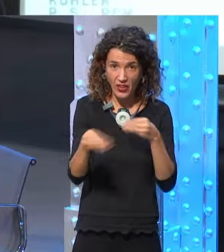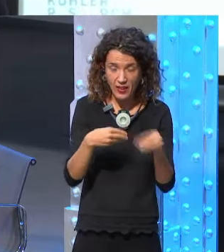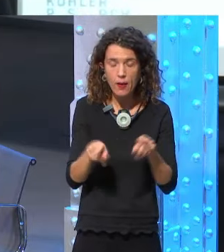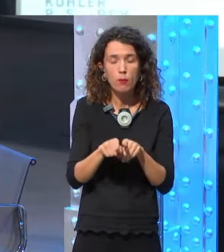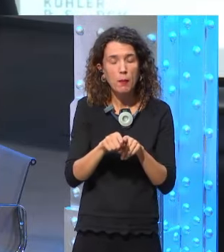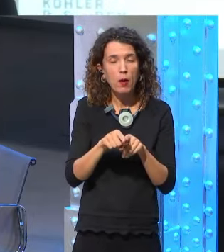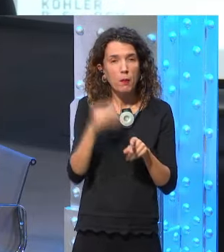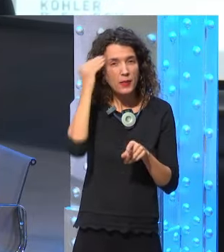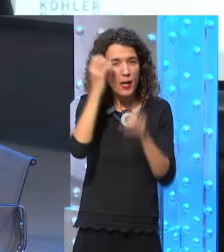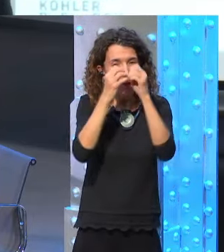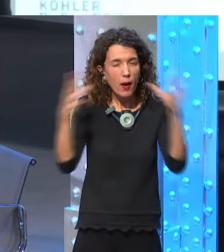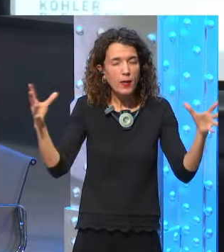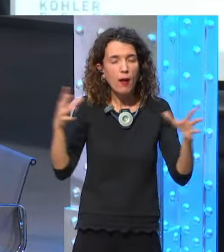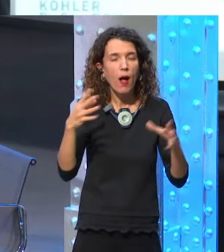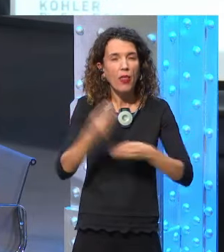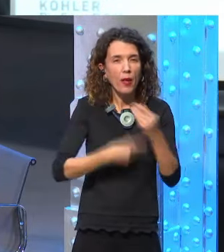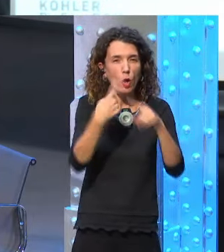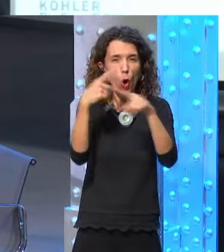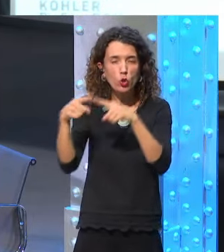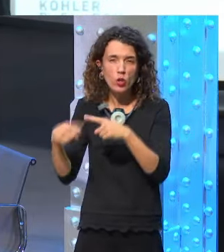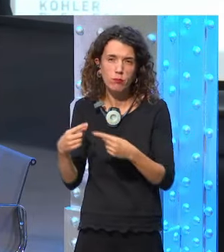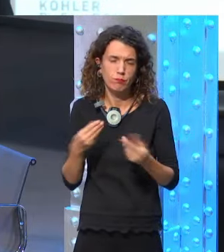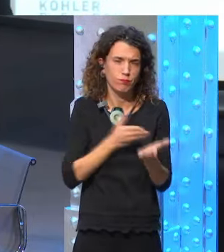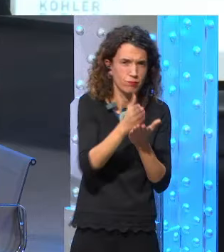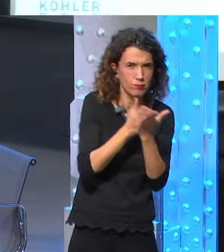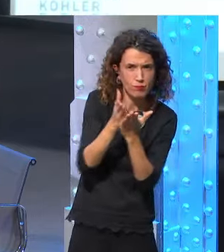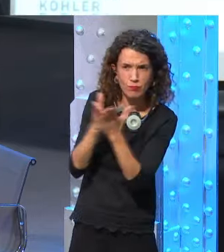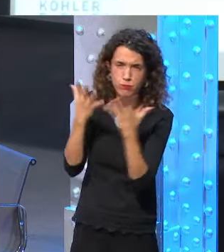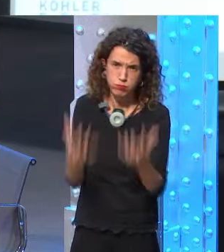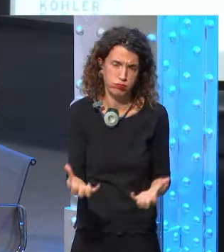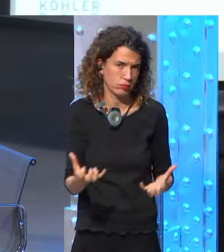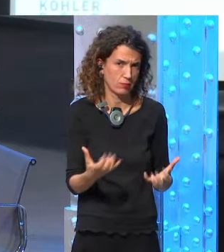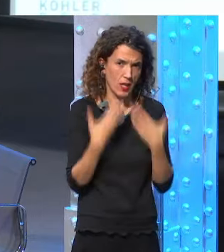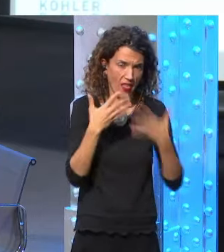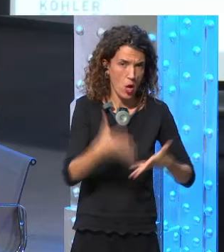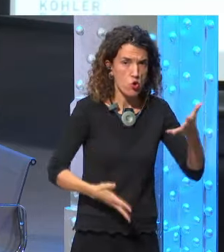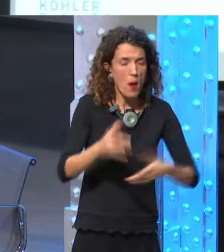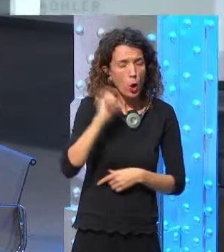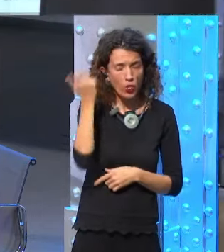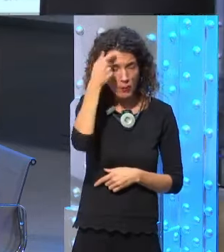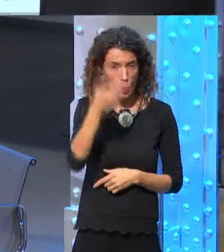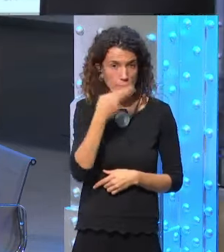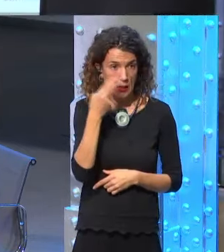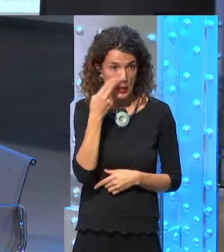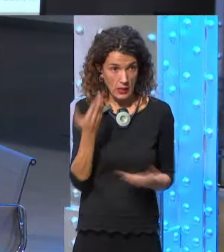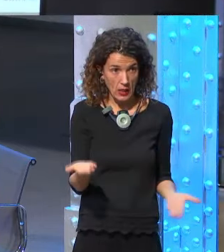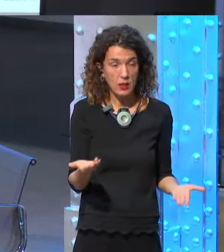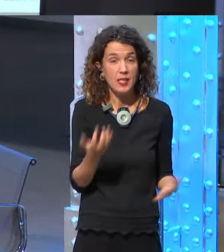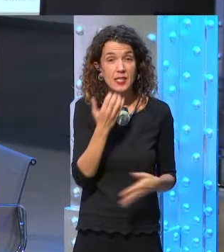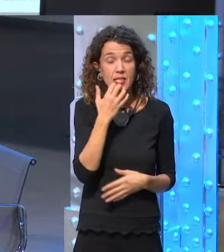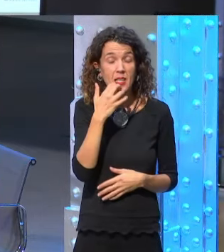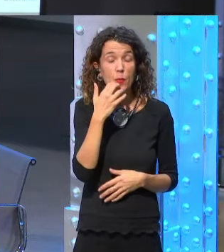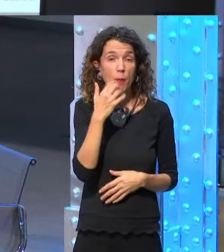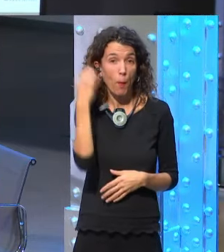many possibilities that you can do with the robot. So this is conceptually very interesting. We can think about these options, and we can